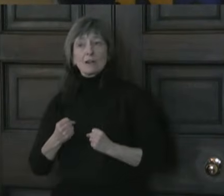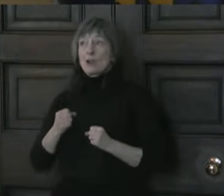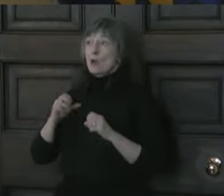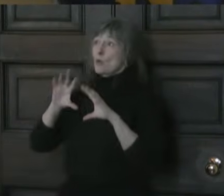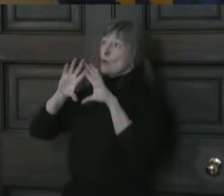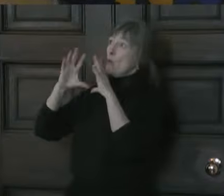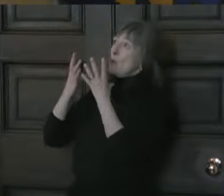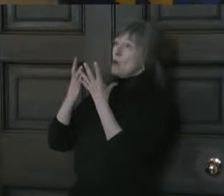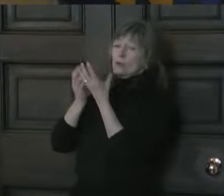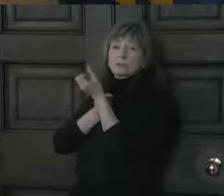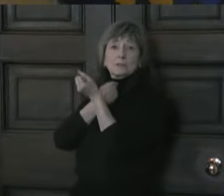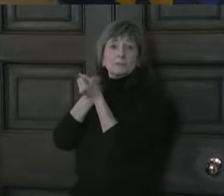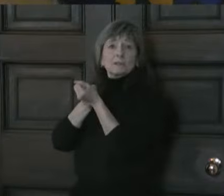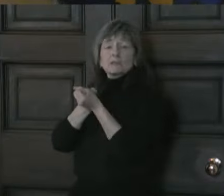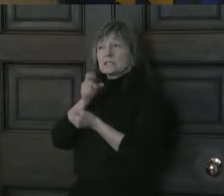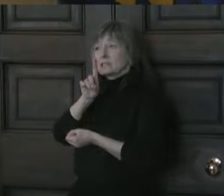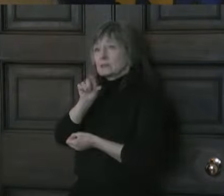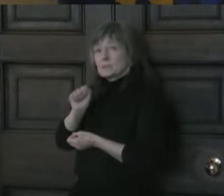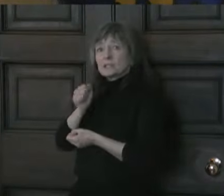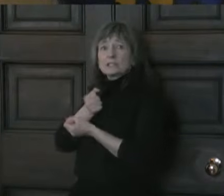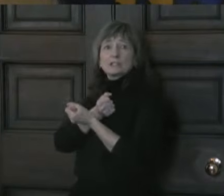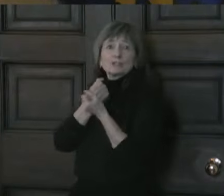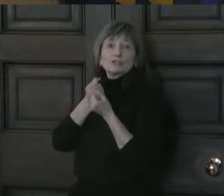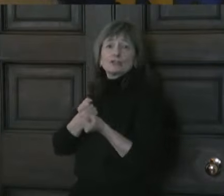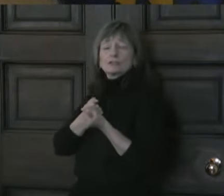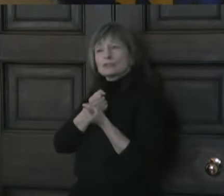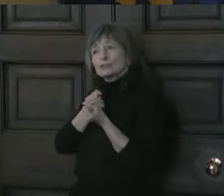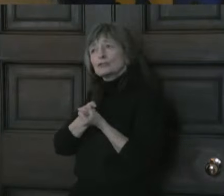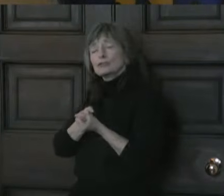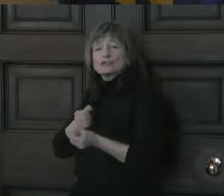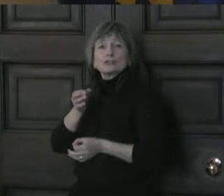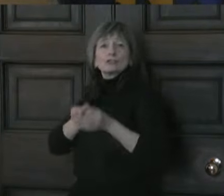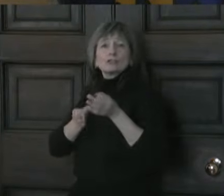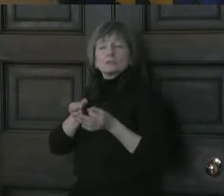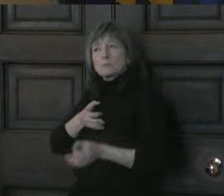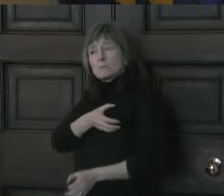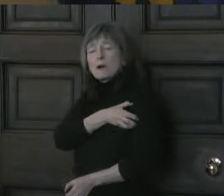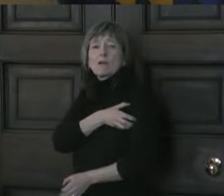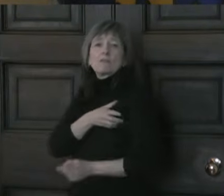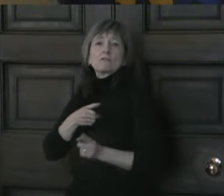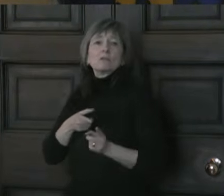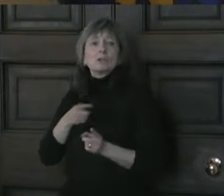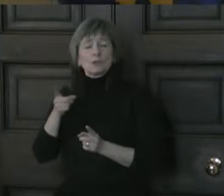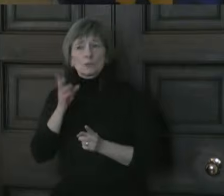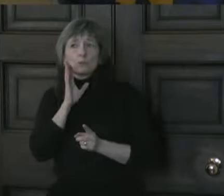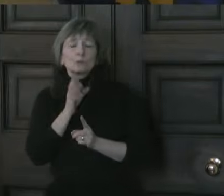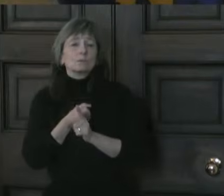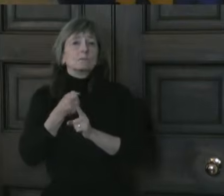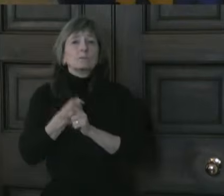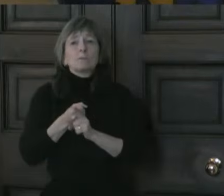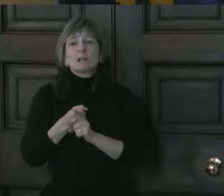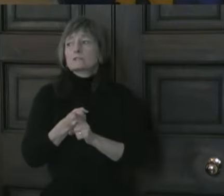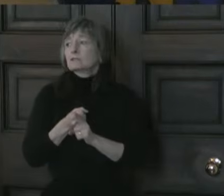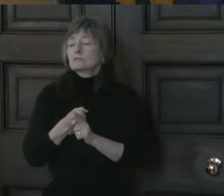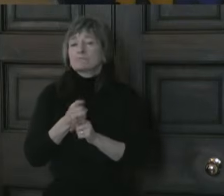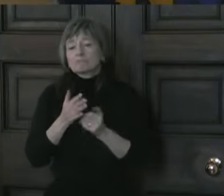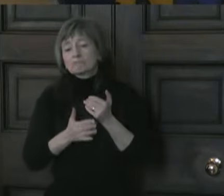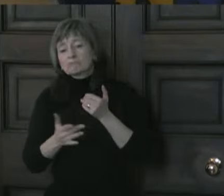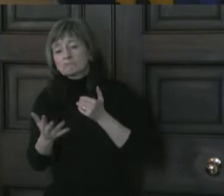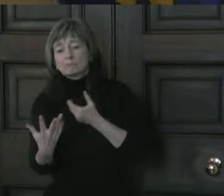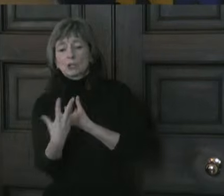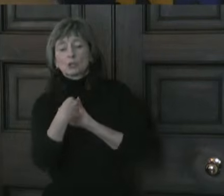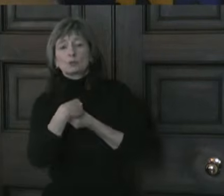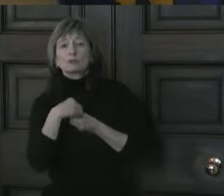to disability justice is powerful, and it leaves an impact in the landscape of inclusion